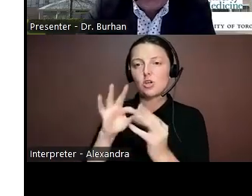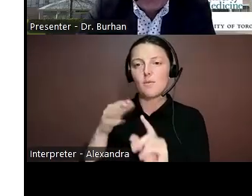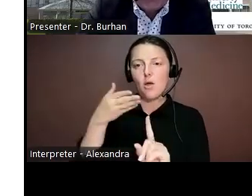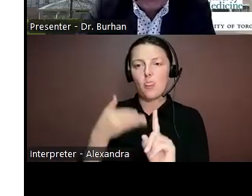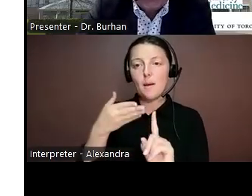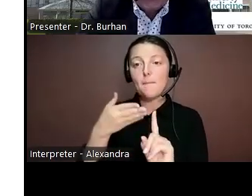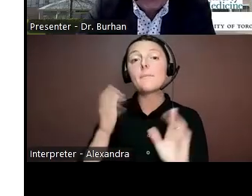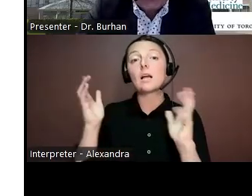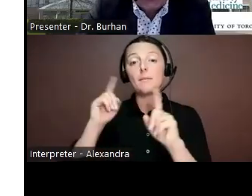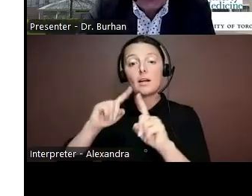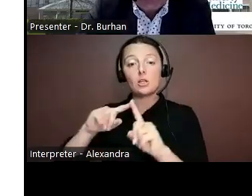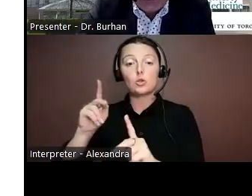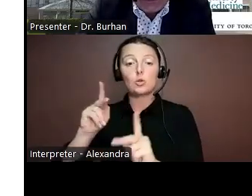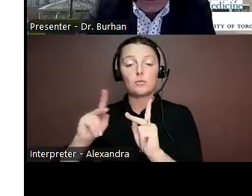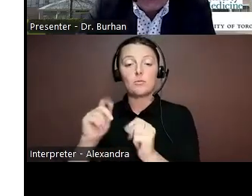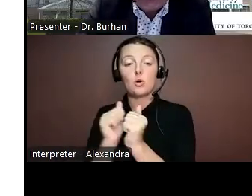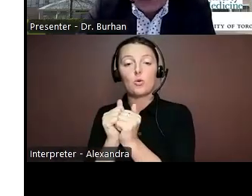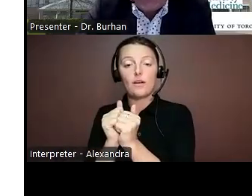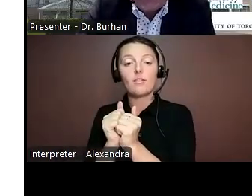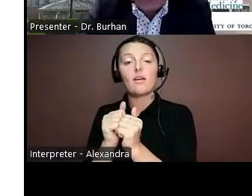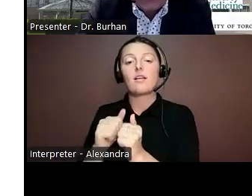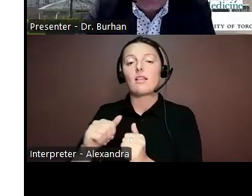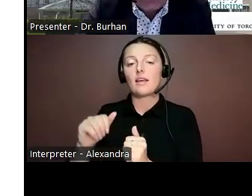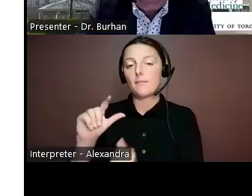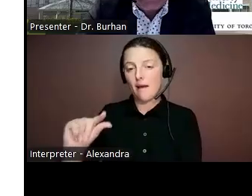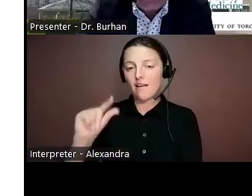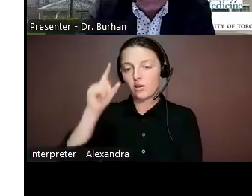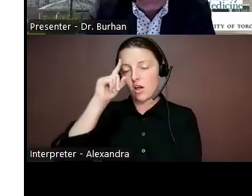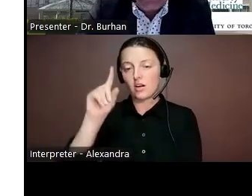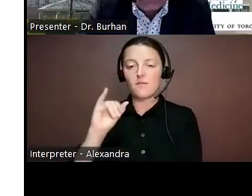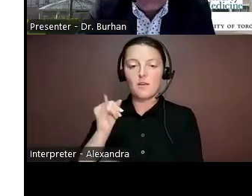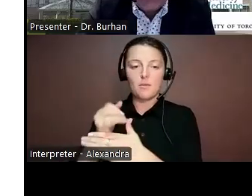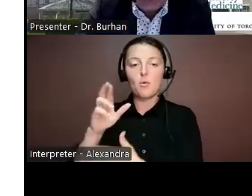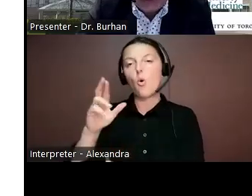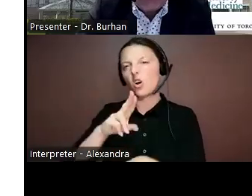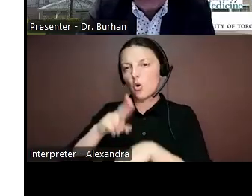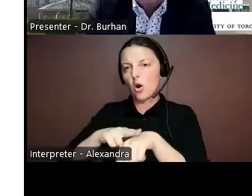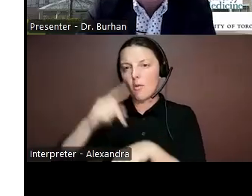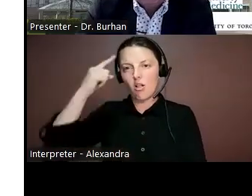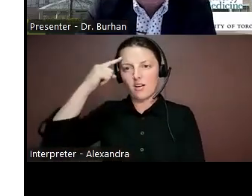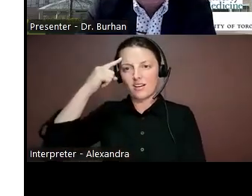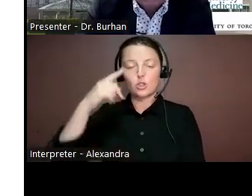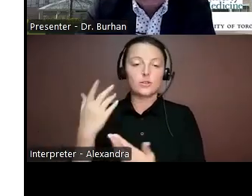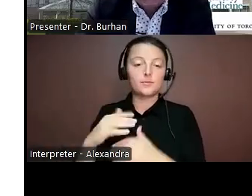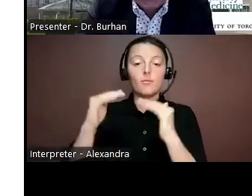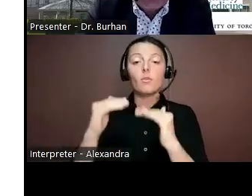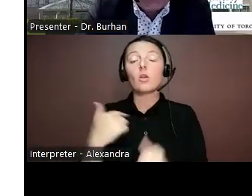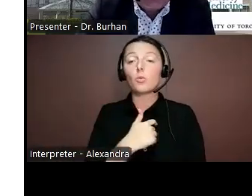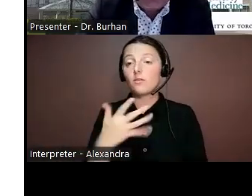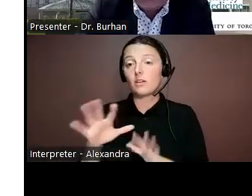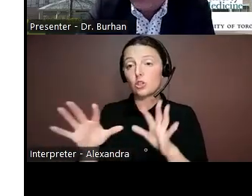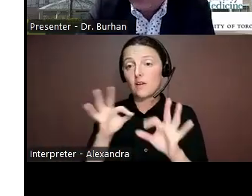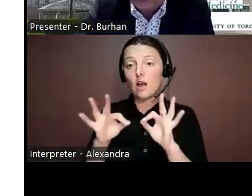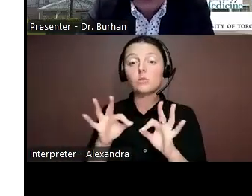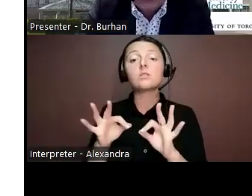cognitive impairment or normal cognition. And what we have found that the while mild cognitive impairment clearly different